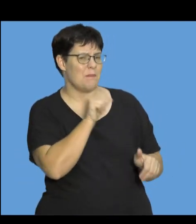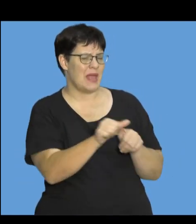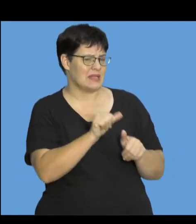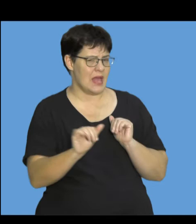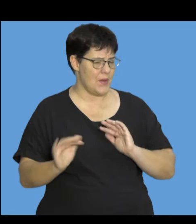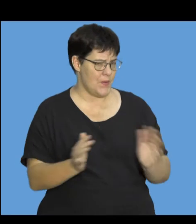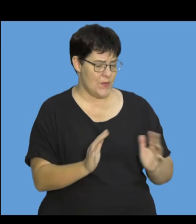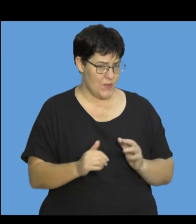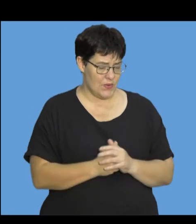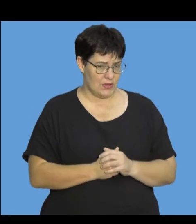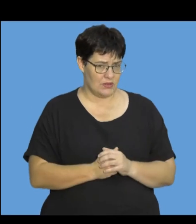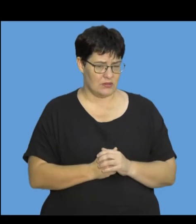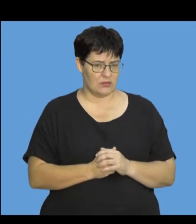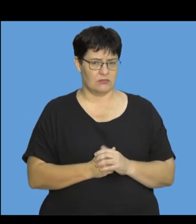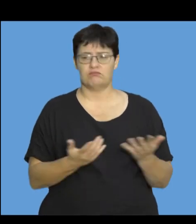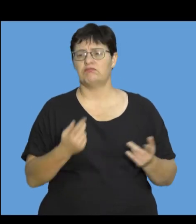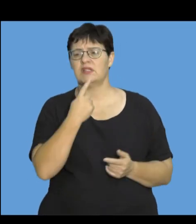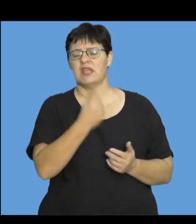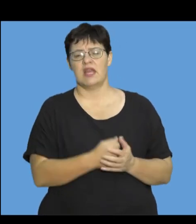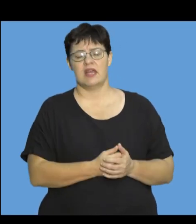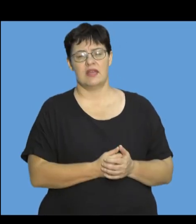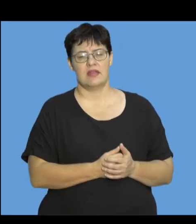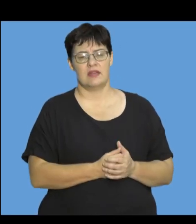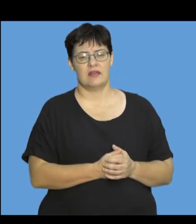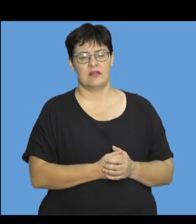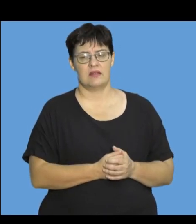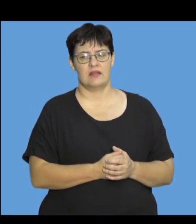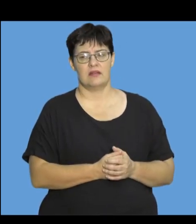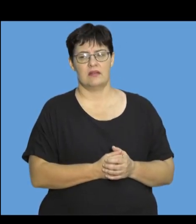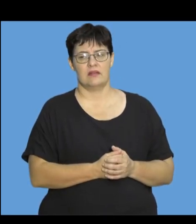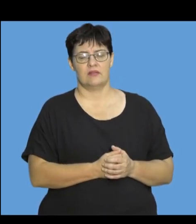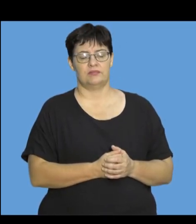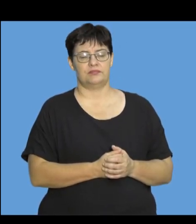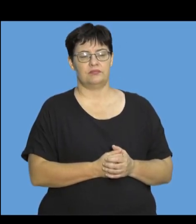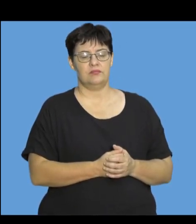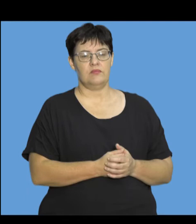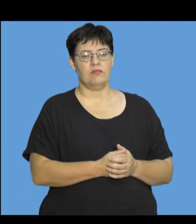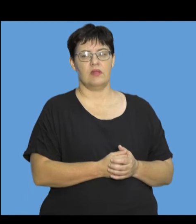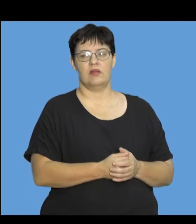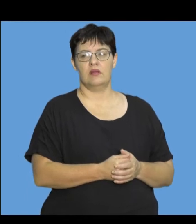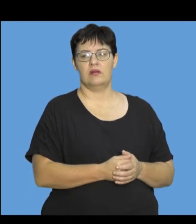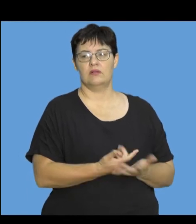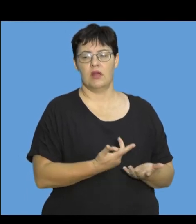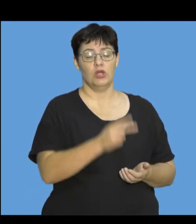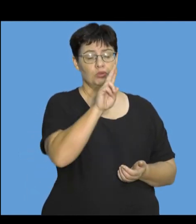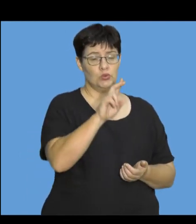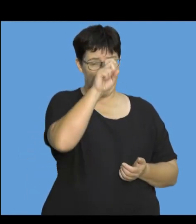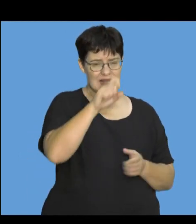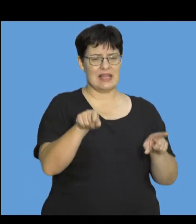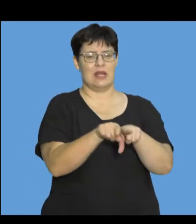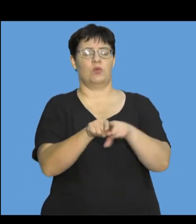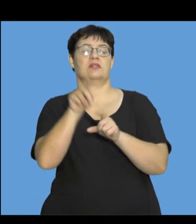this better, right, is you can always just say let 2 to the exponent of x be k. You